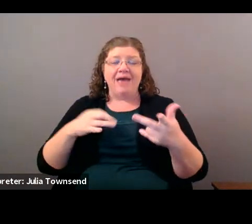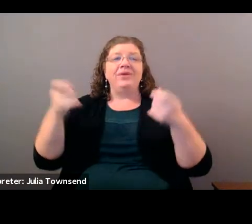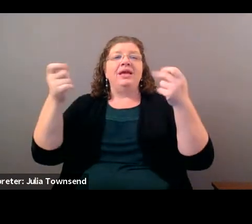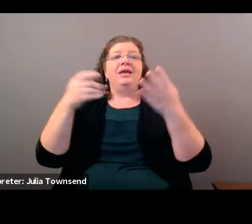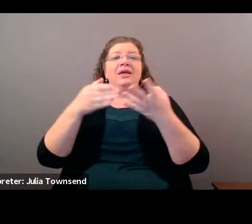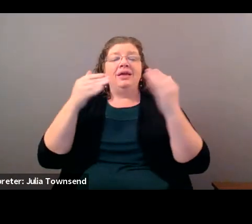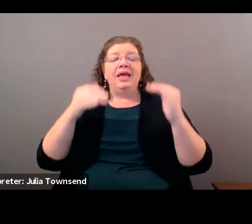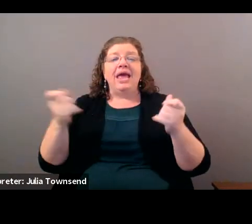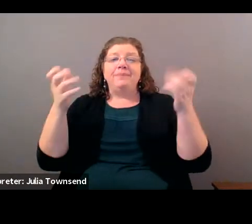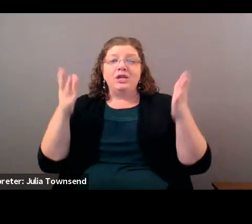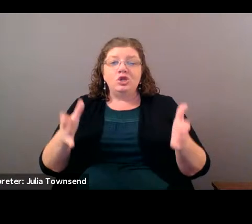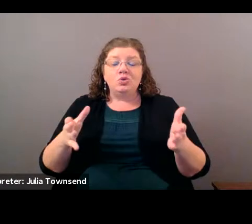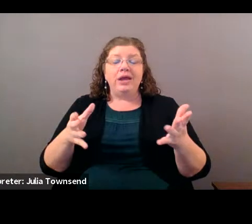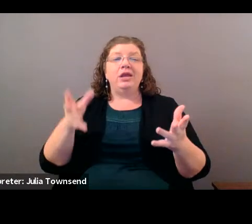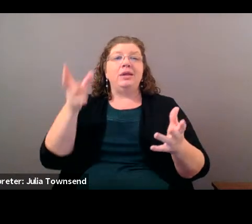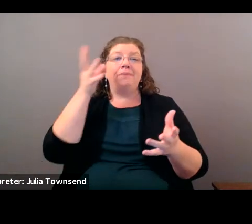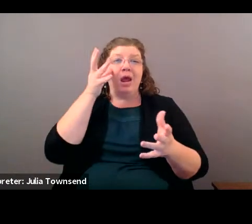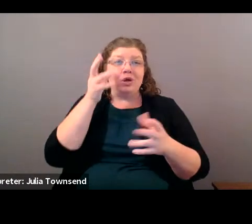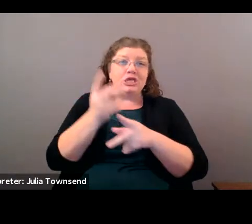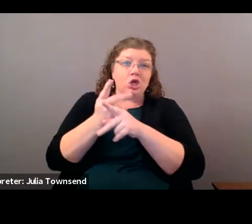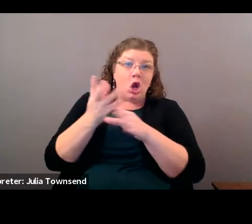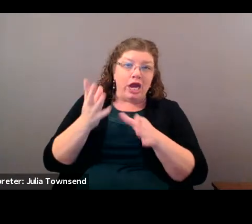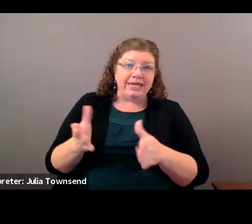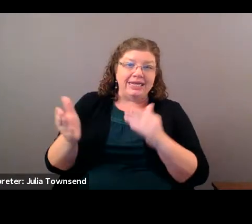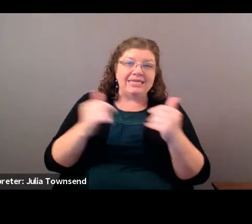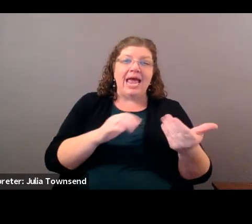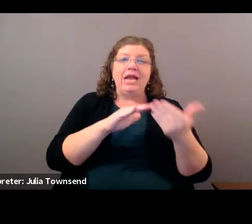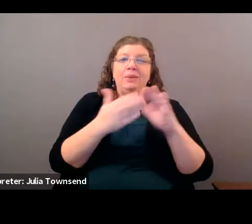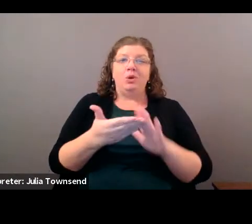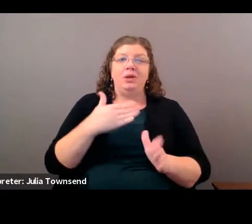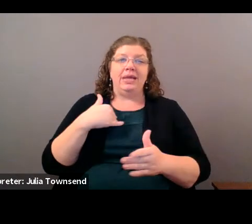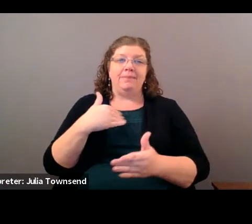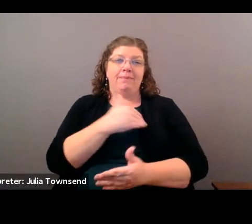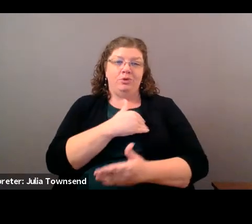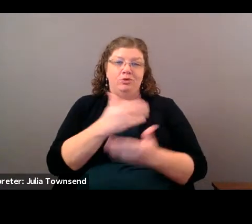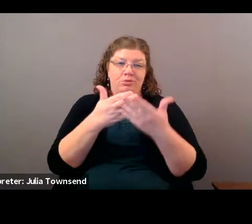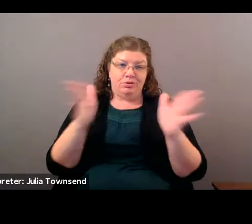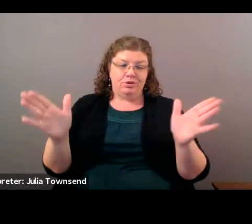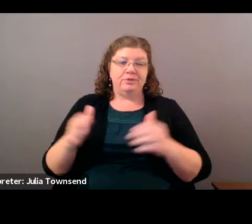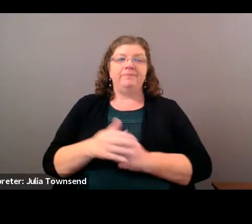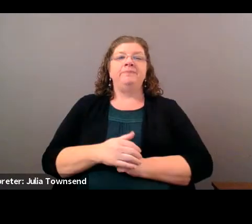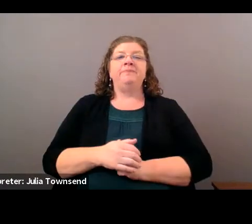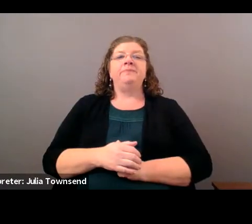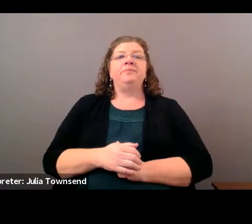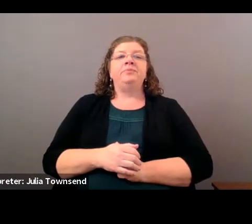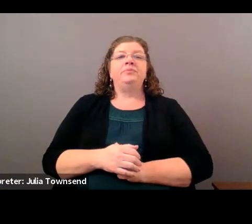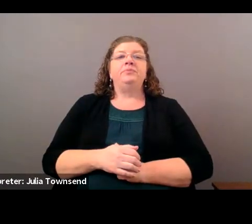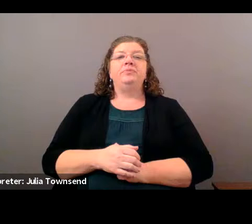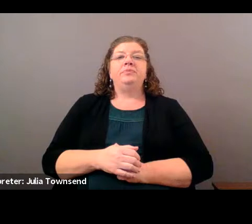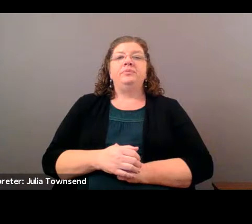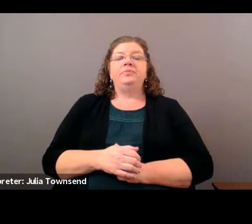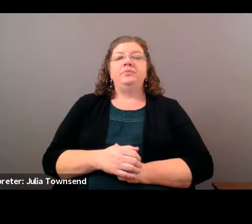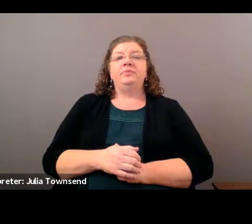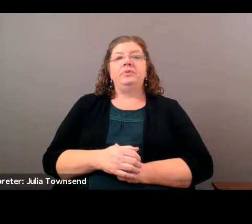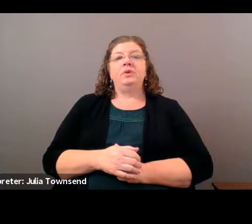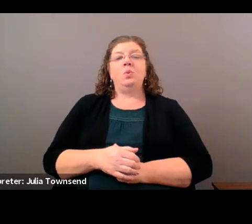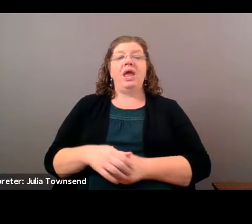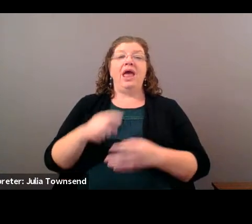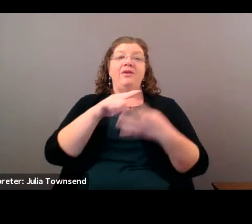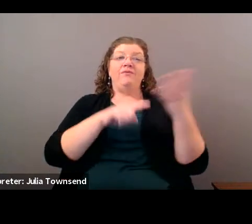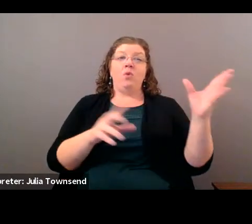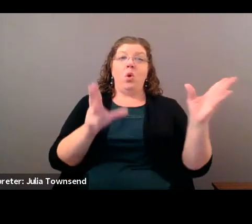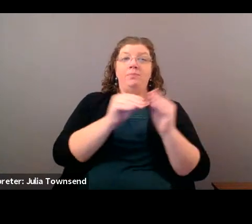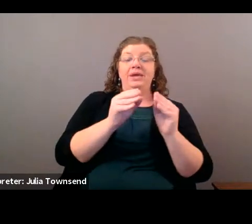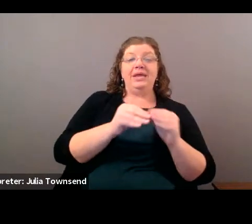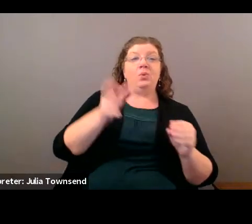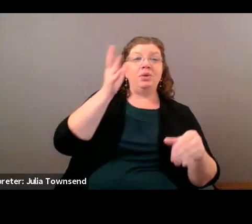administrators, parents, guardians, and community members. Next slide, please. We held 4 meetings with our Parent